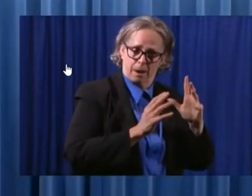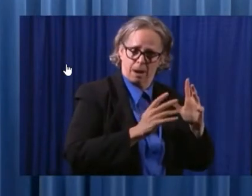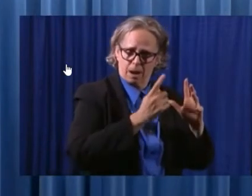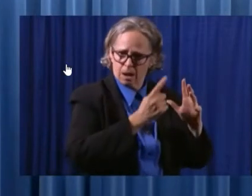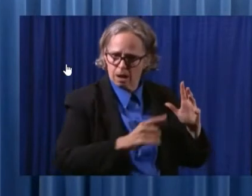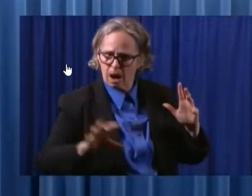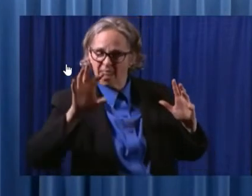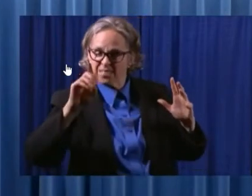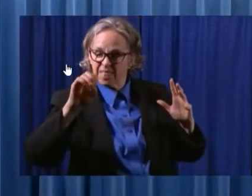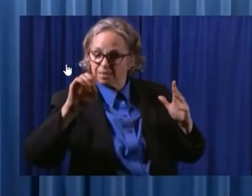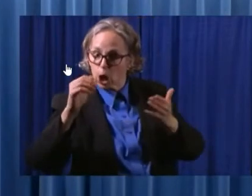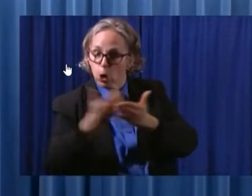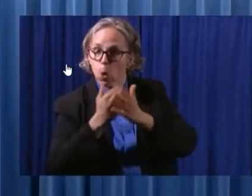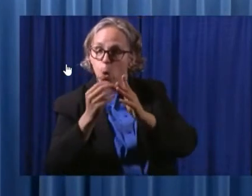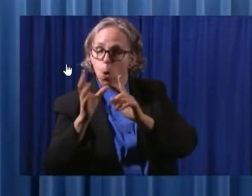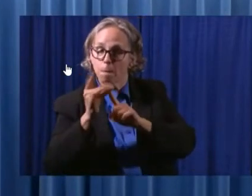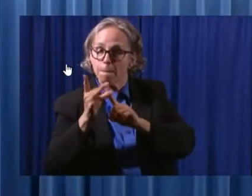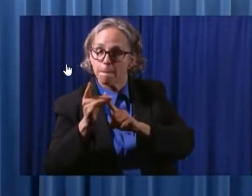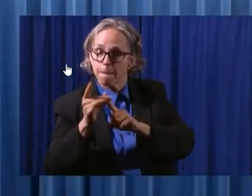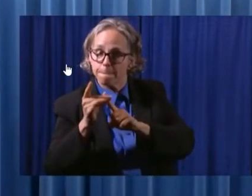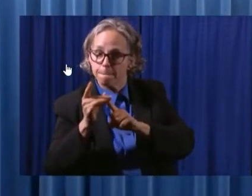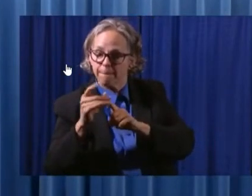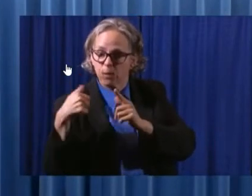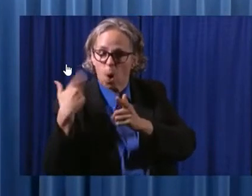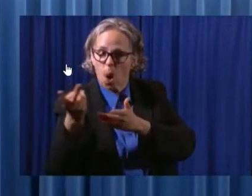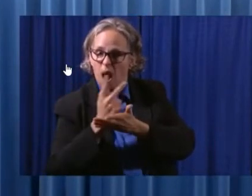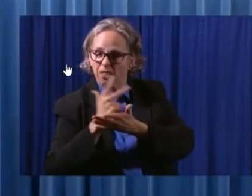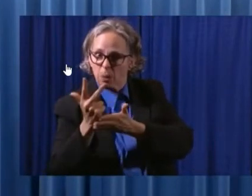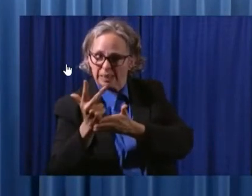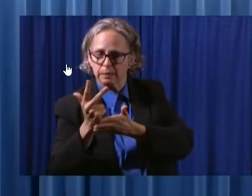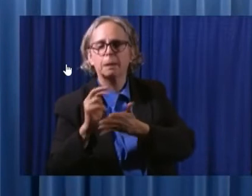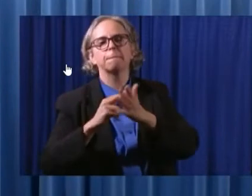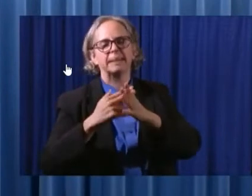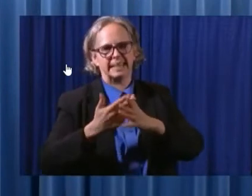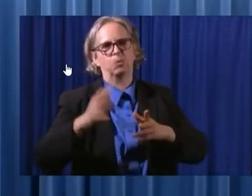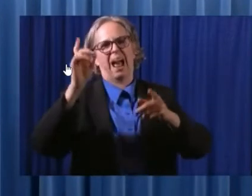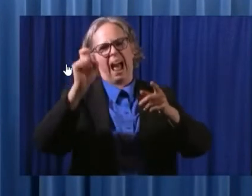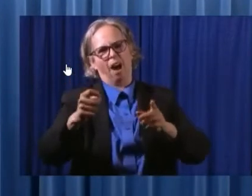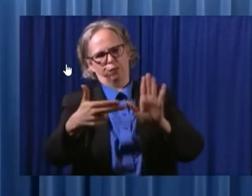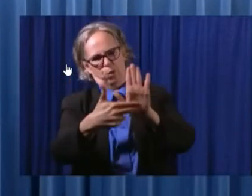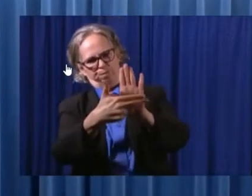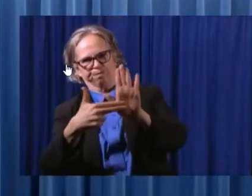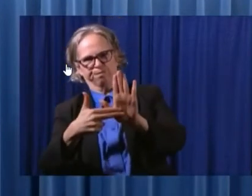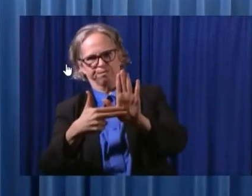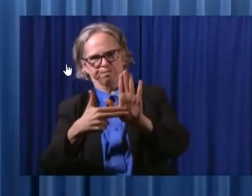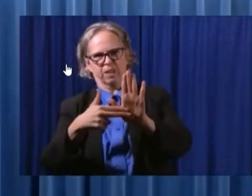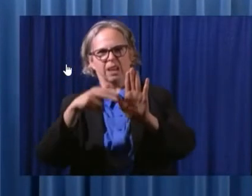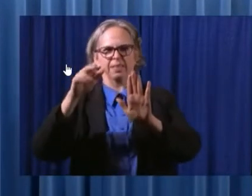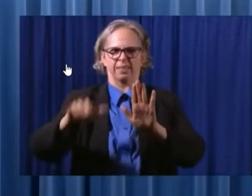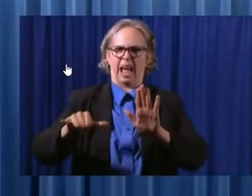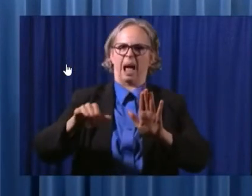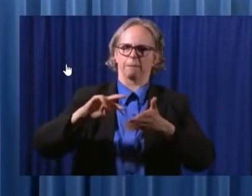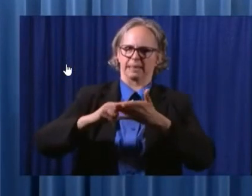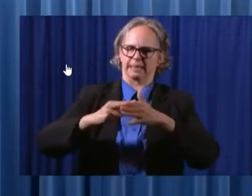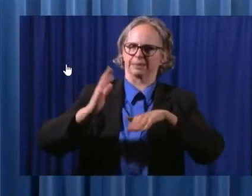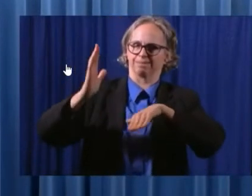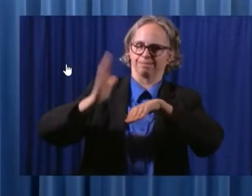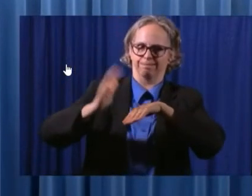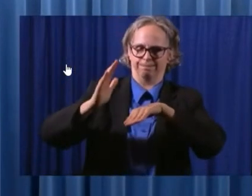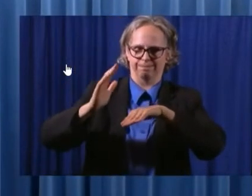that will trigger a flag for an increasing case rate. Using this data point means we are taking into account the population of a county when monitoring